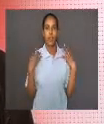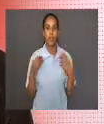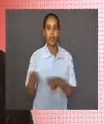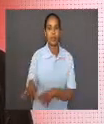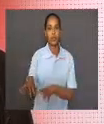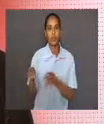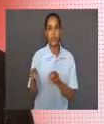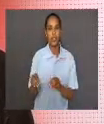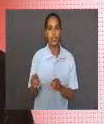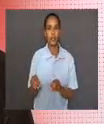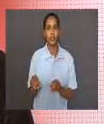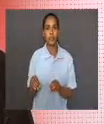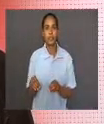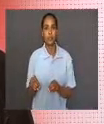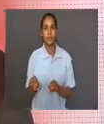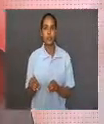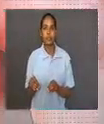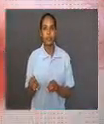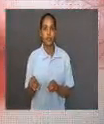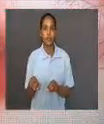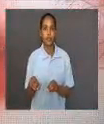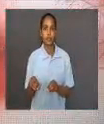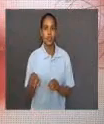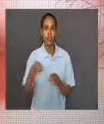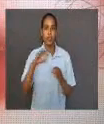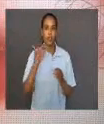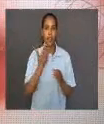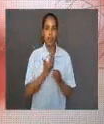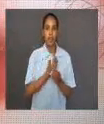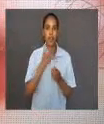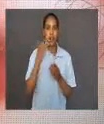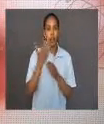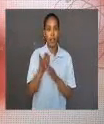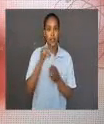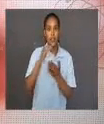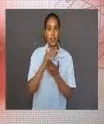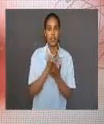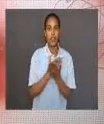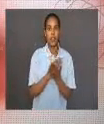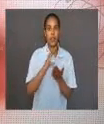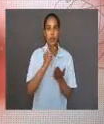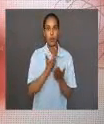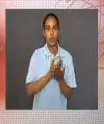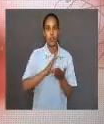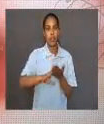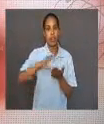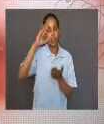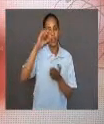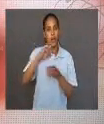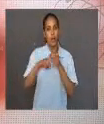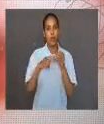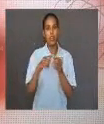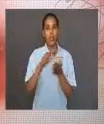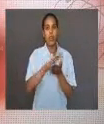Hello, students. In our last lesson, we learned